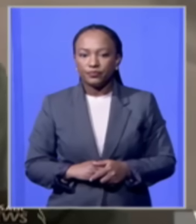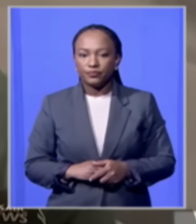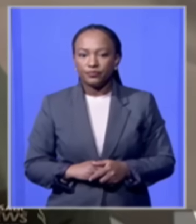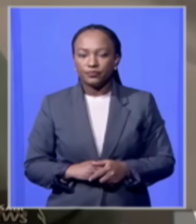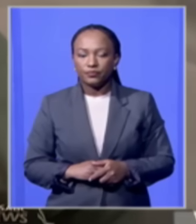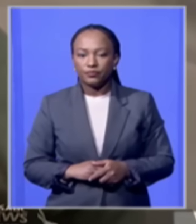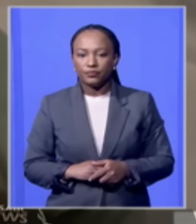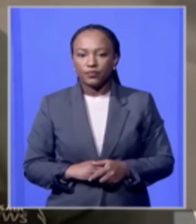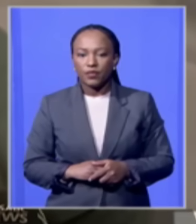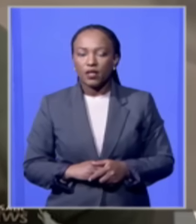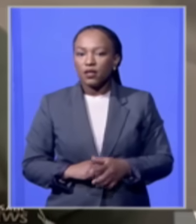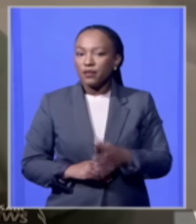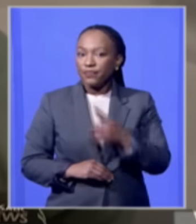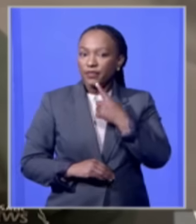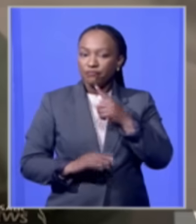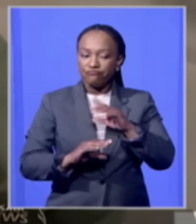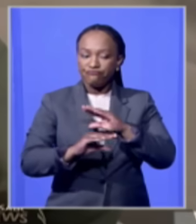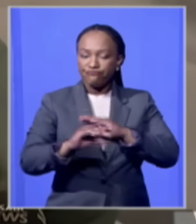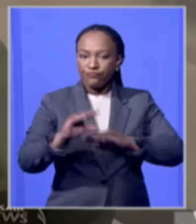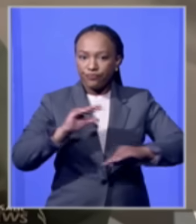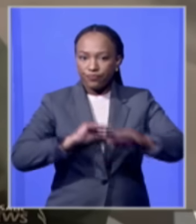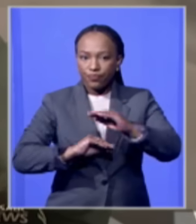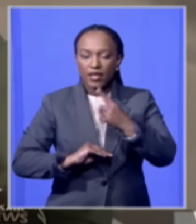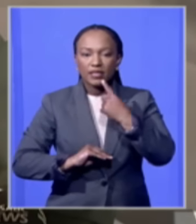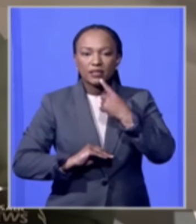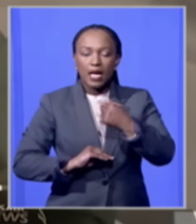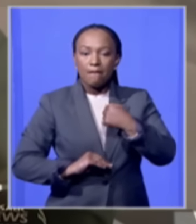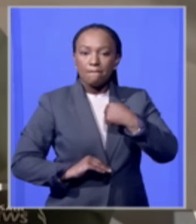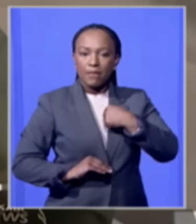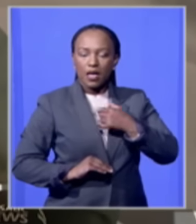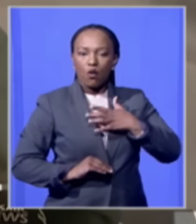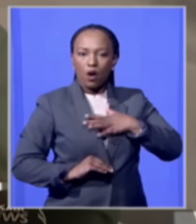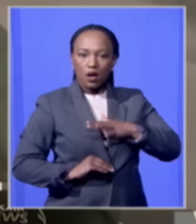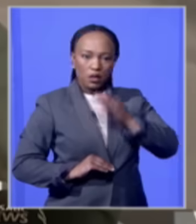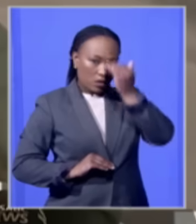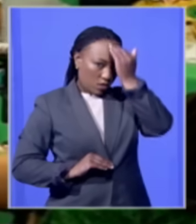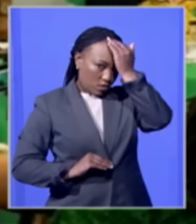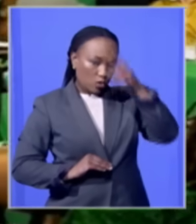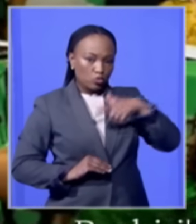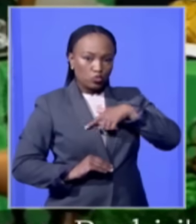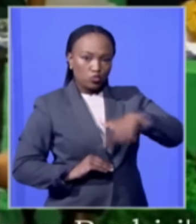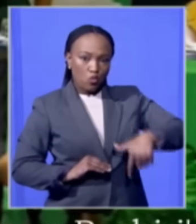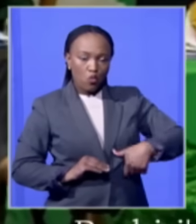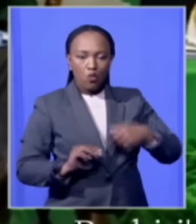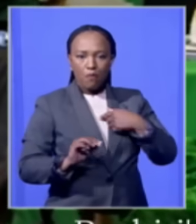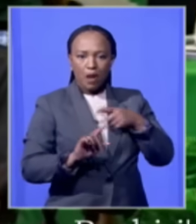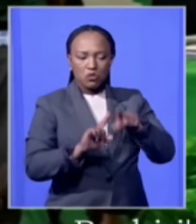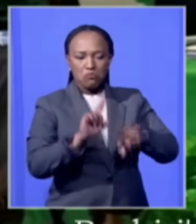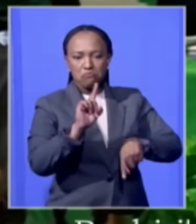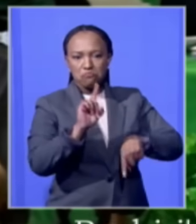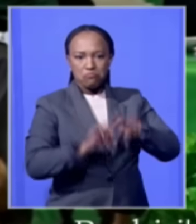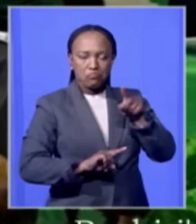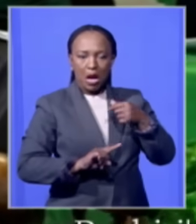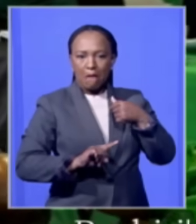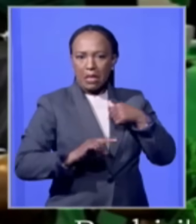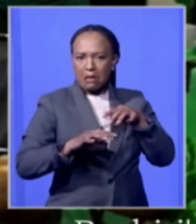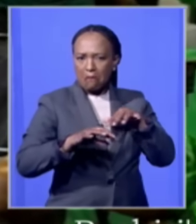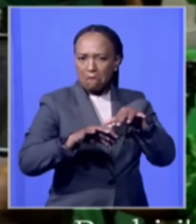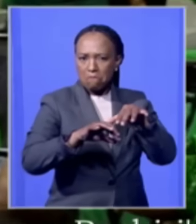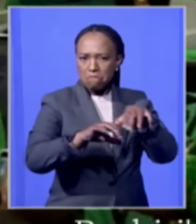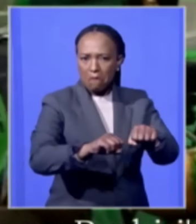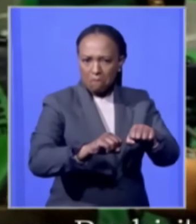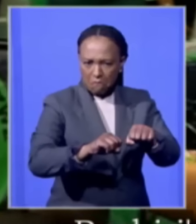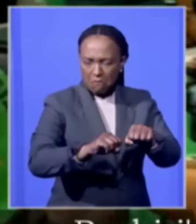that I want to overthrow President Zuma as the president of Mkondo City. That is what I said. Shivambu o tlhaloša gore go na le pego e